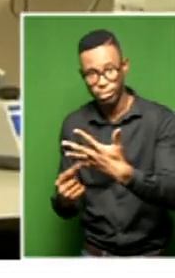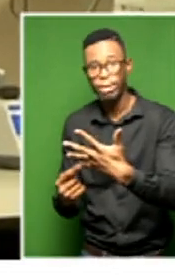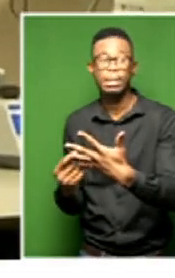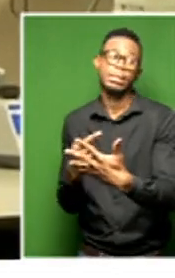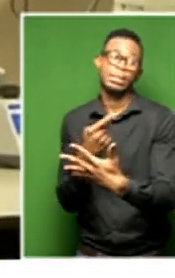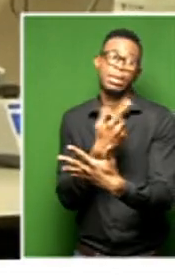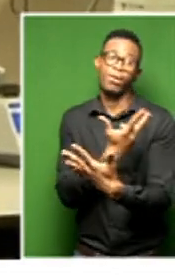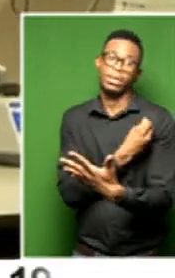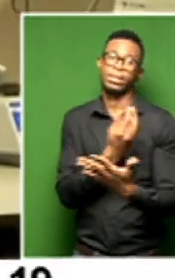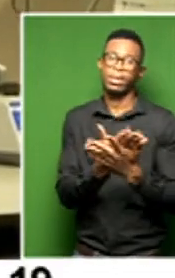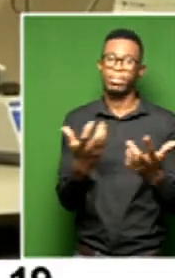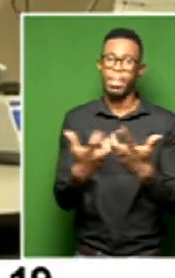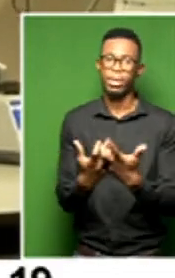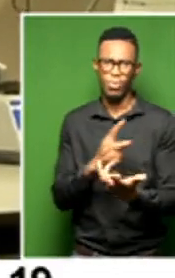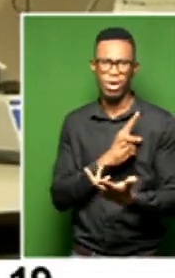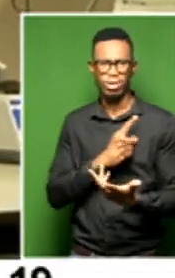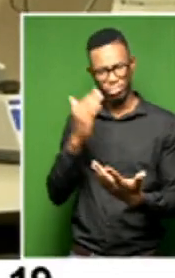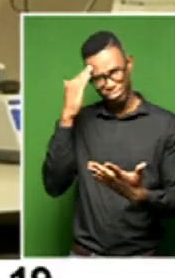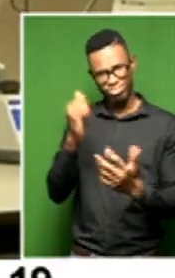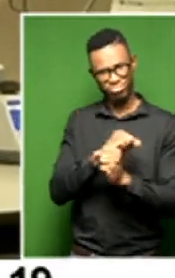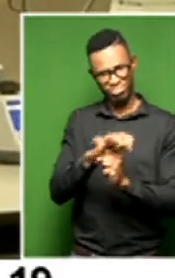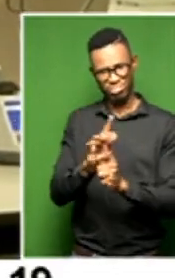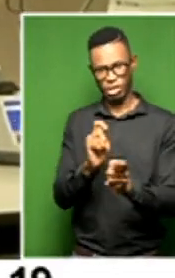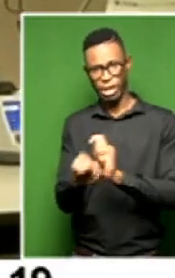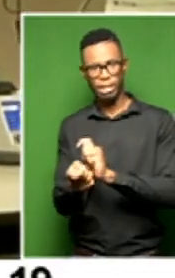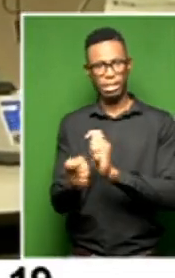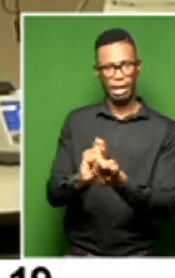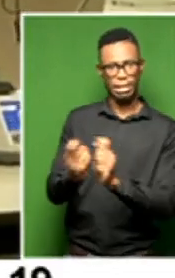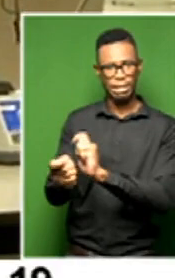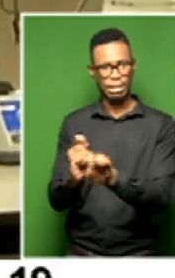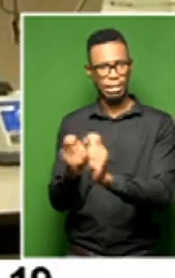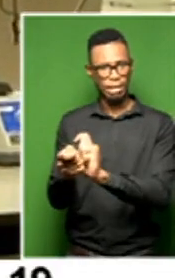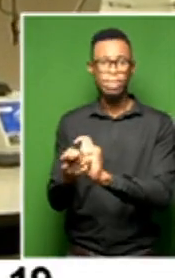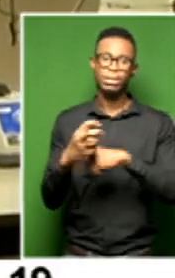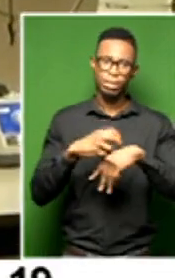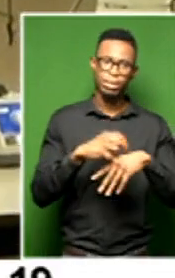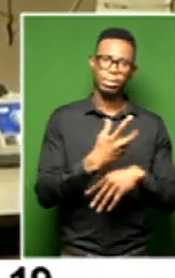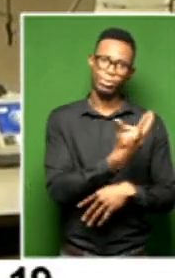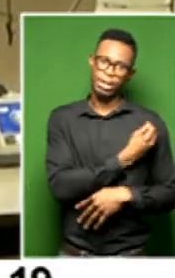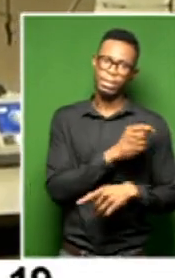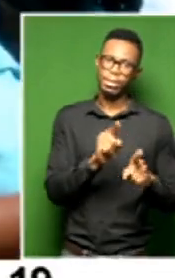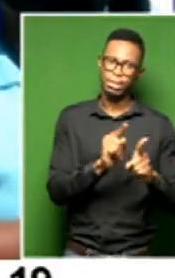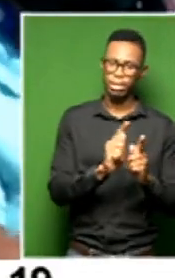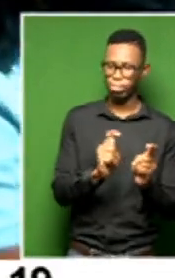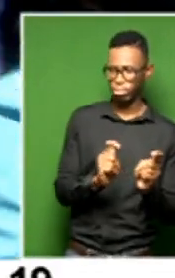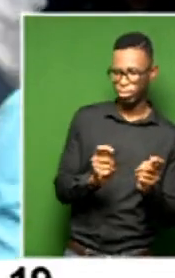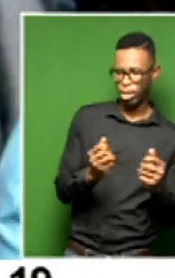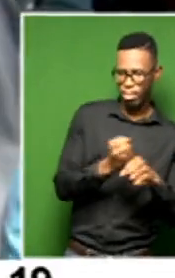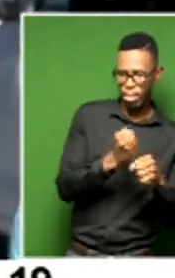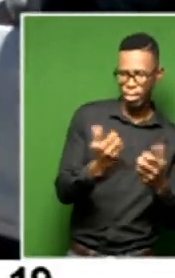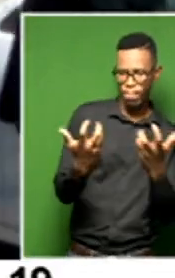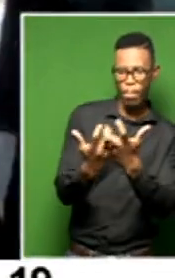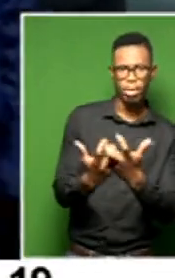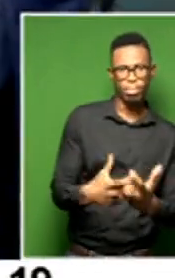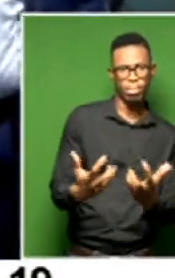contain the virus, it has opportunity to evolve, and we are likely to see a new variant.